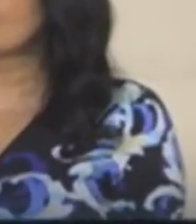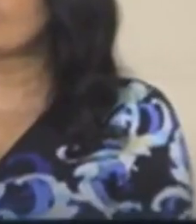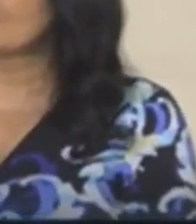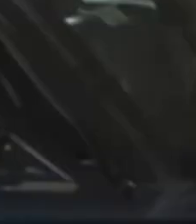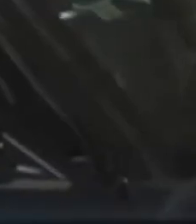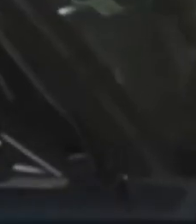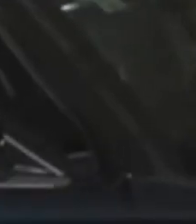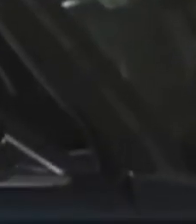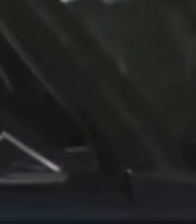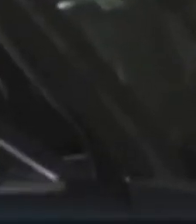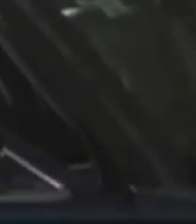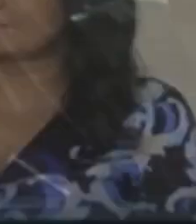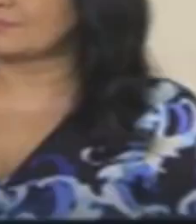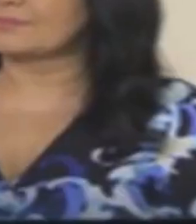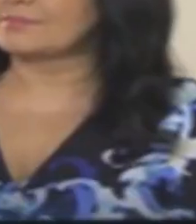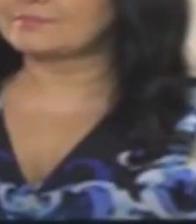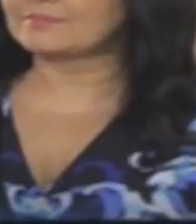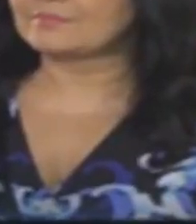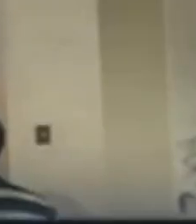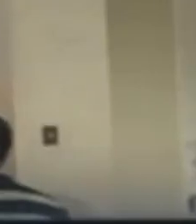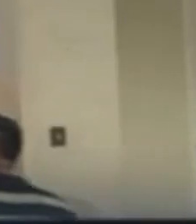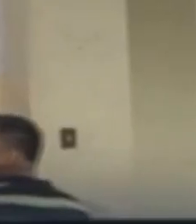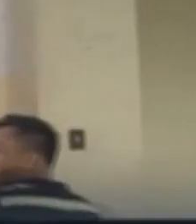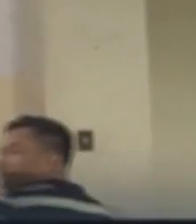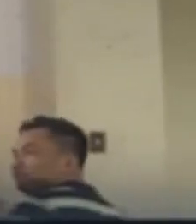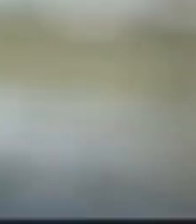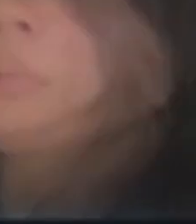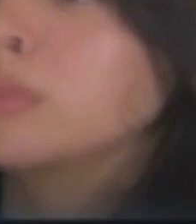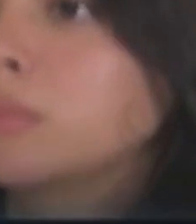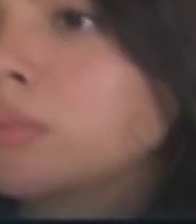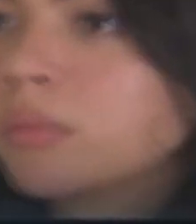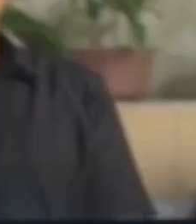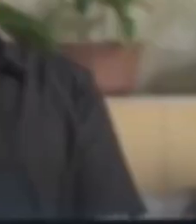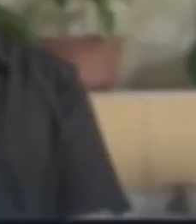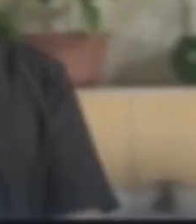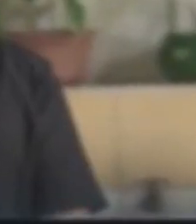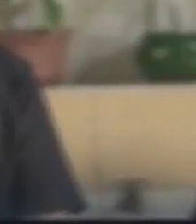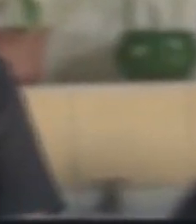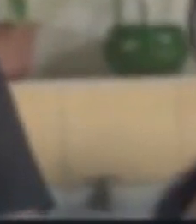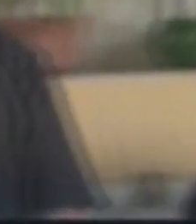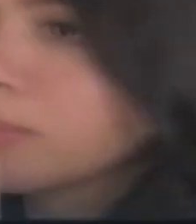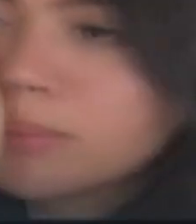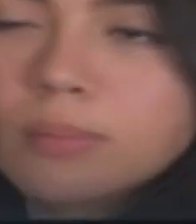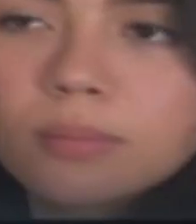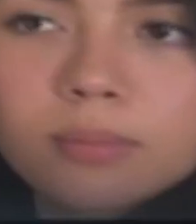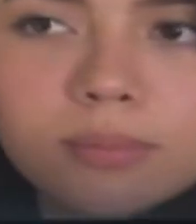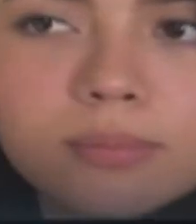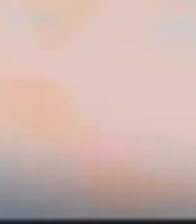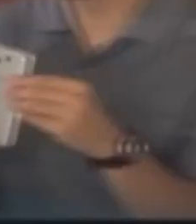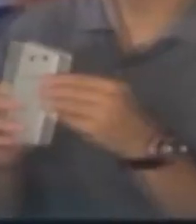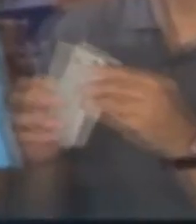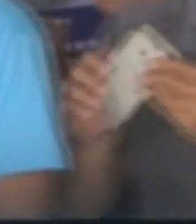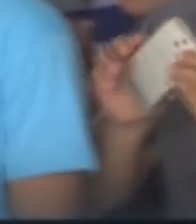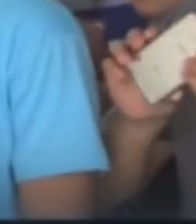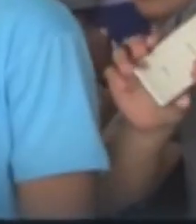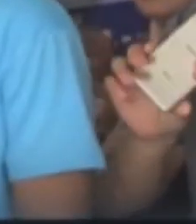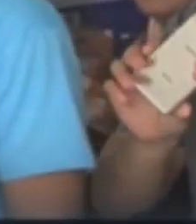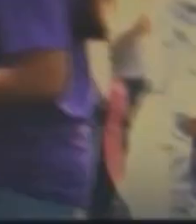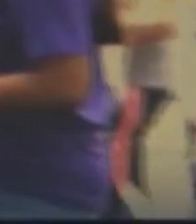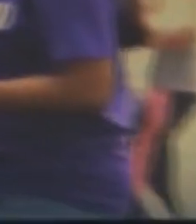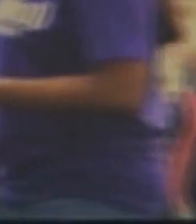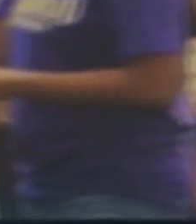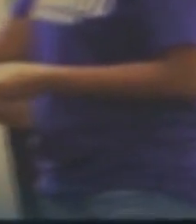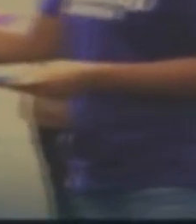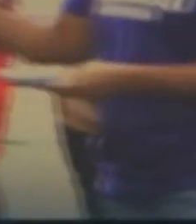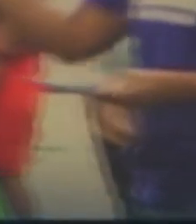Citizens, my goal is to help bring prosperity to our town. I am here to file a candidacy for the position of governor. He's paying off the